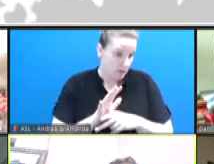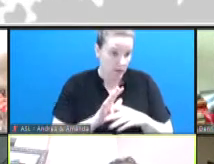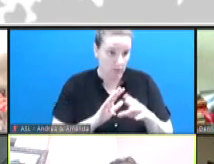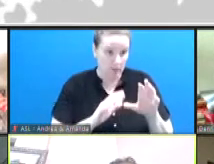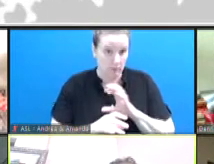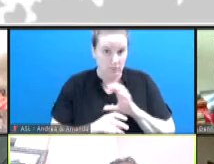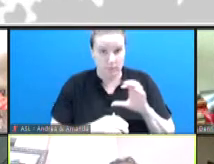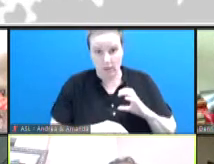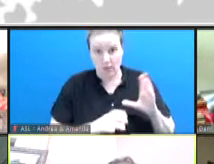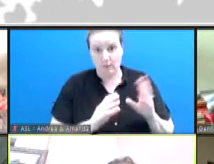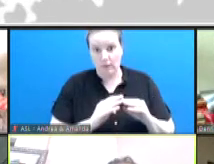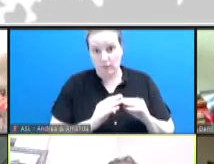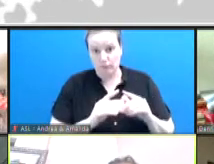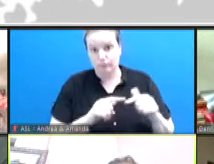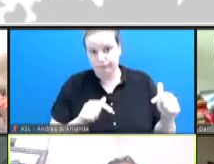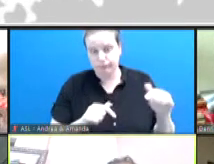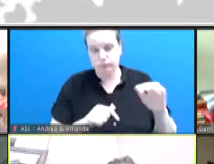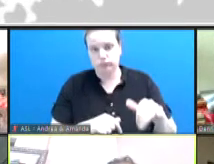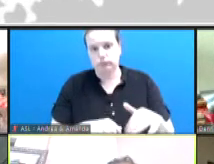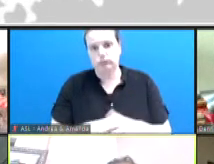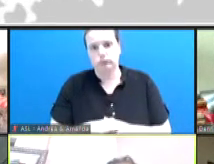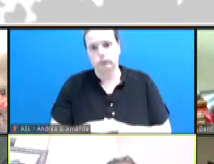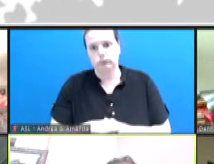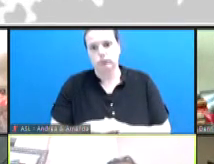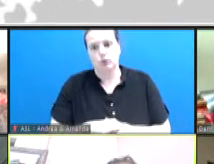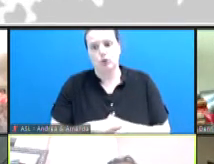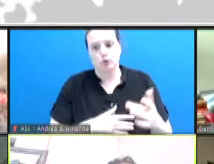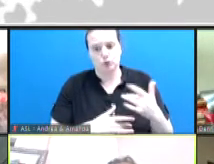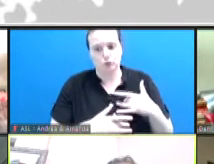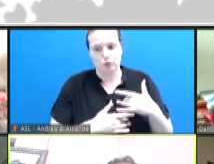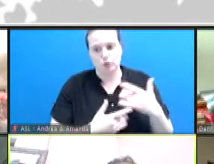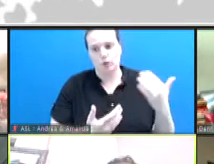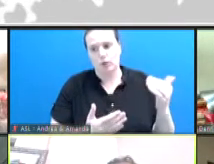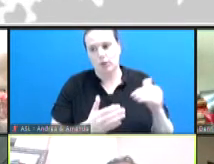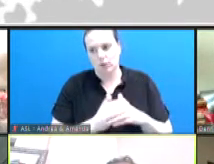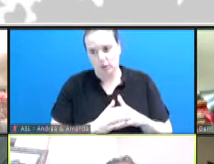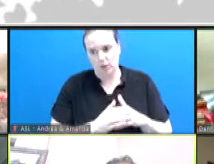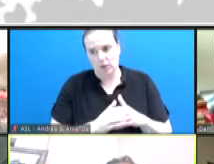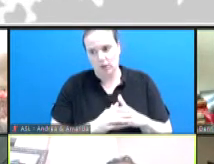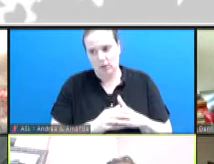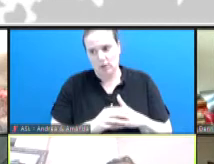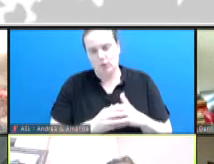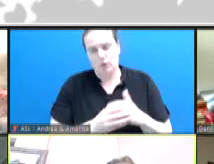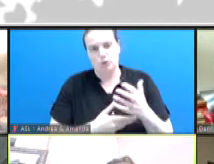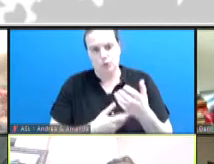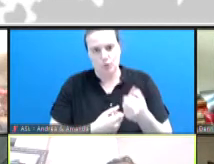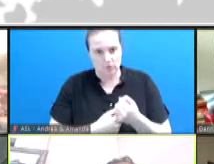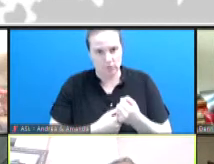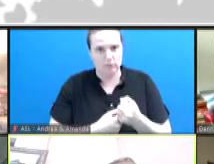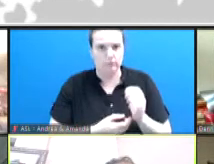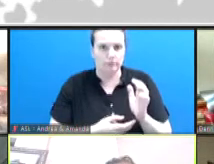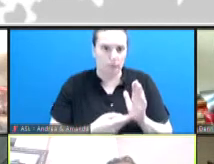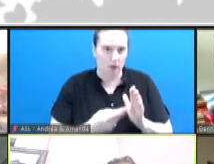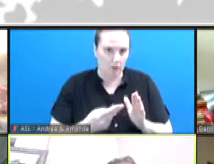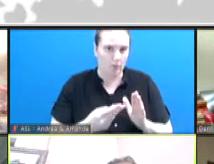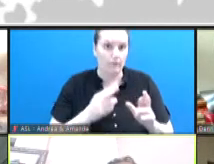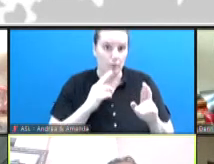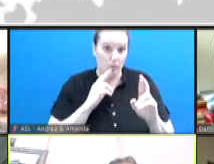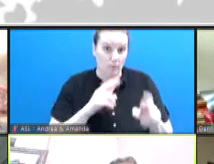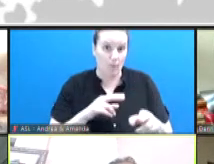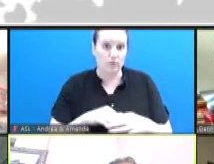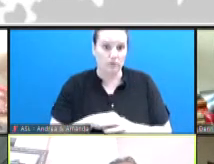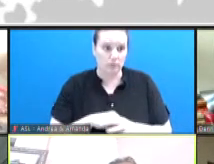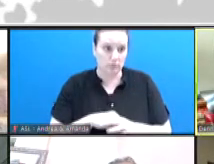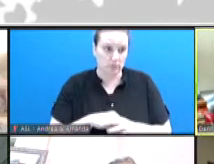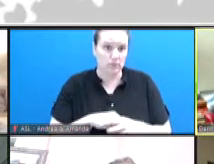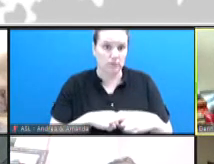subcommittee meetings. And the concern I have, again, is the trust and integrity of the reports